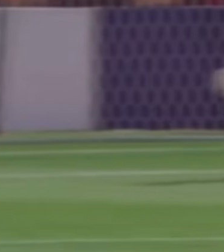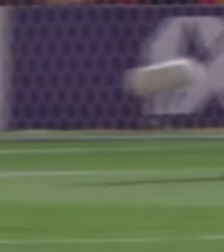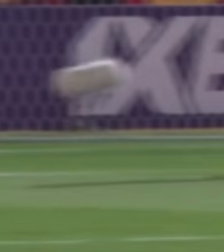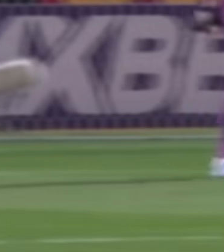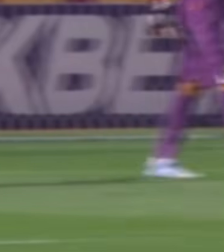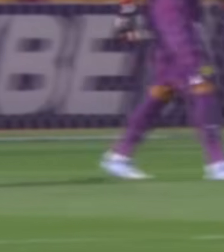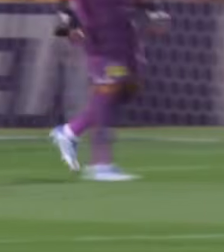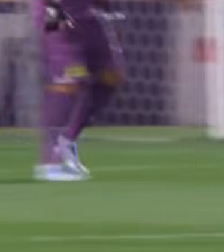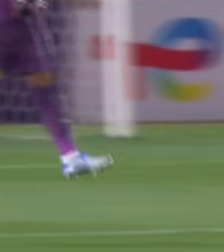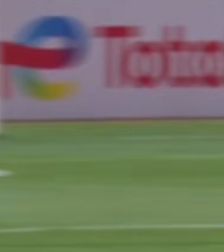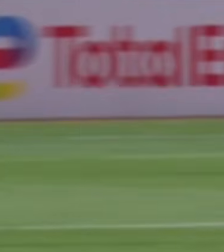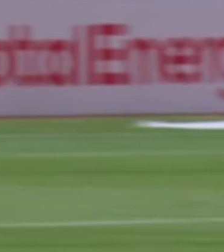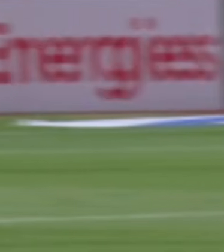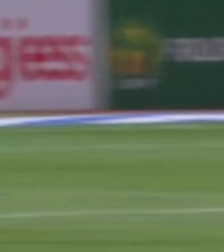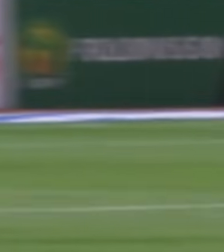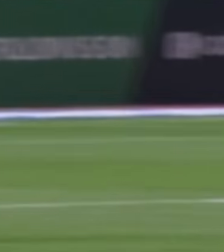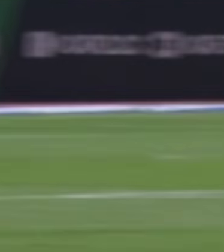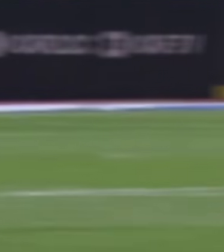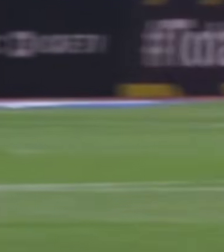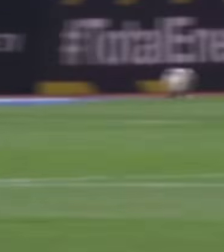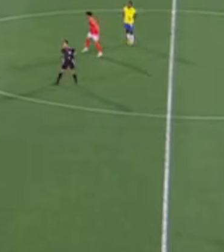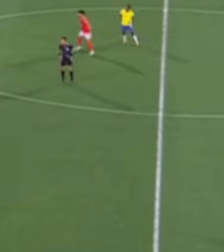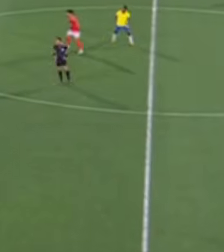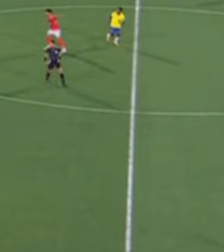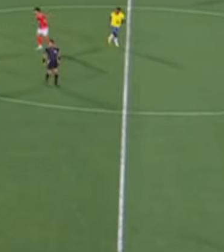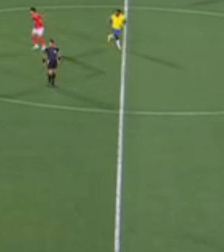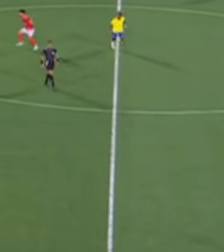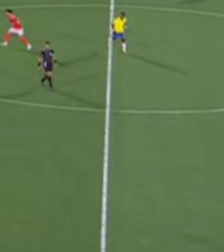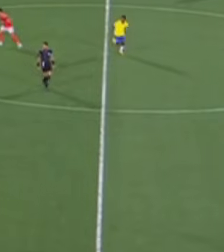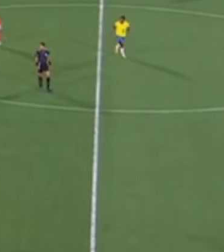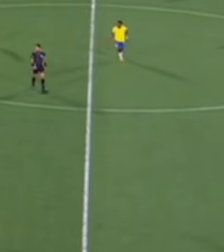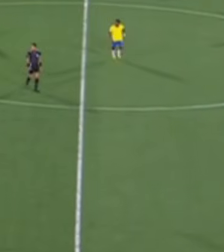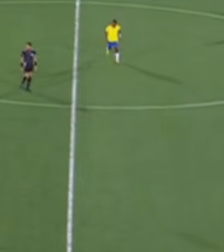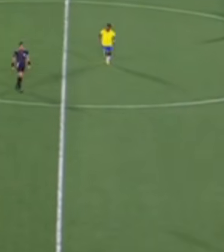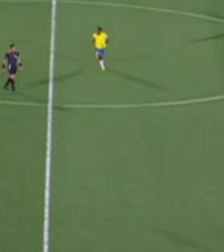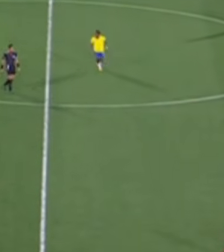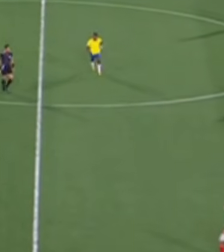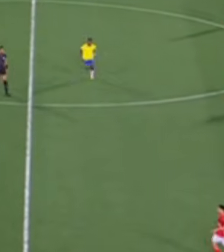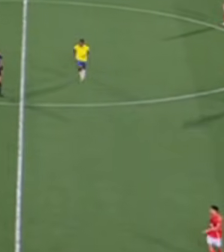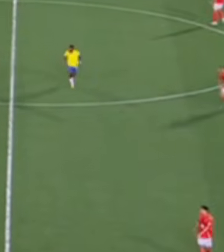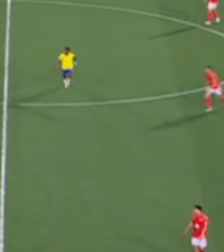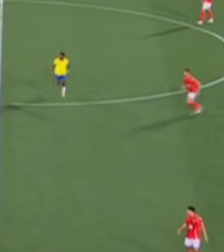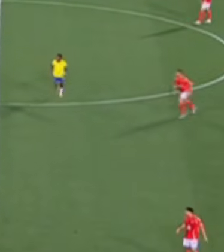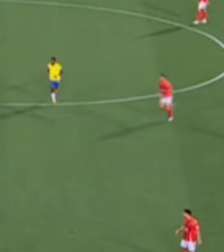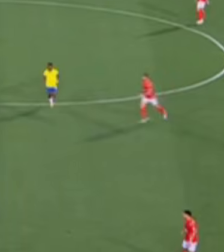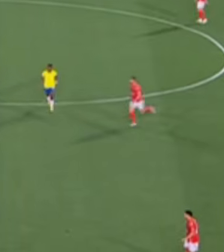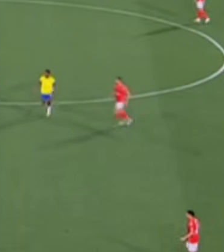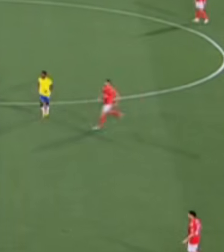noAsho uba nobungozi kuba bayabonana xa bedibene noAsho